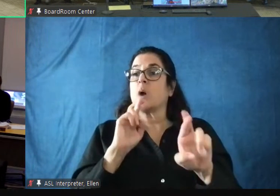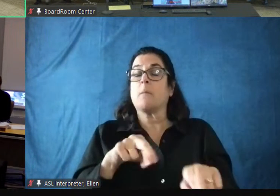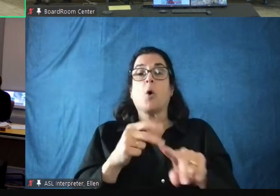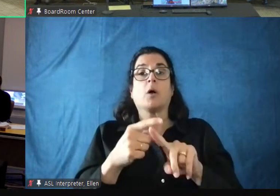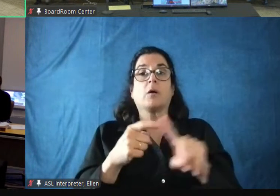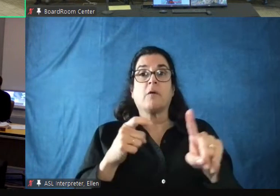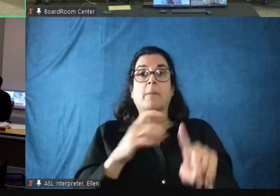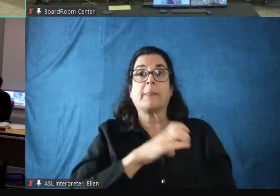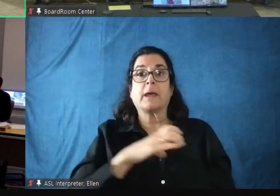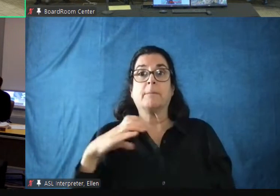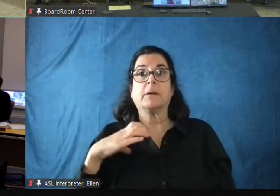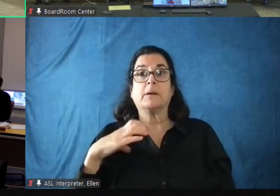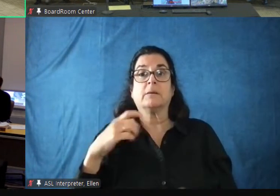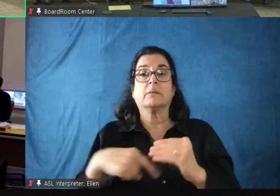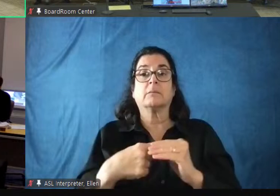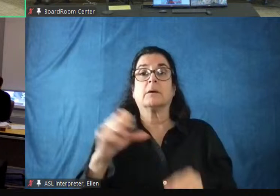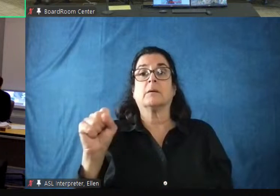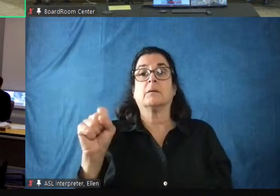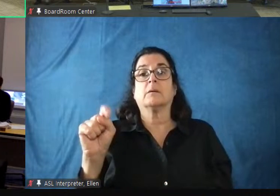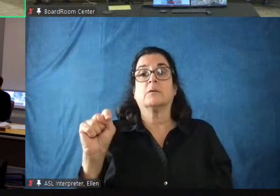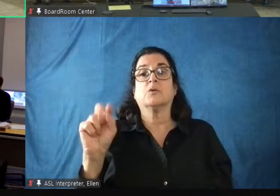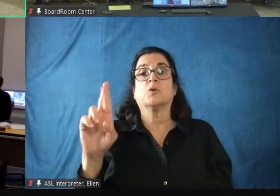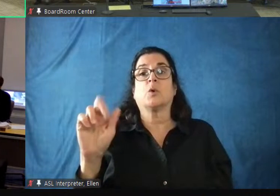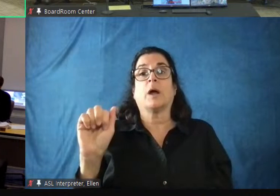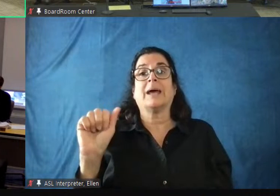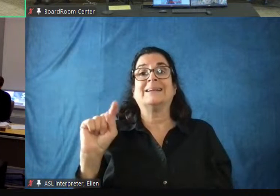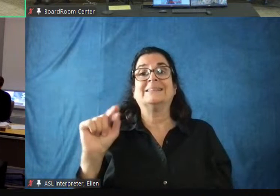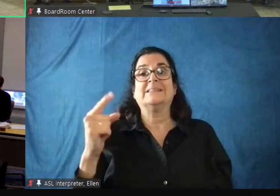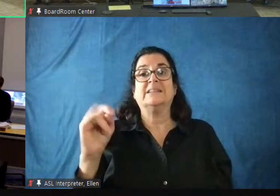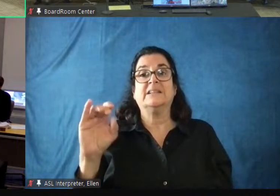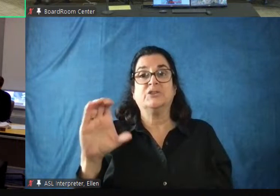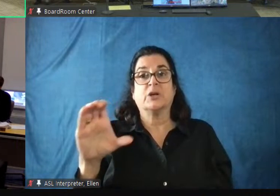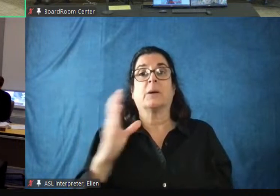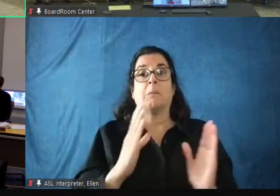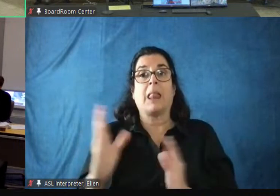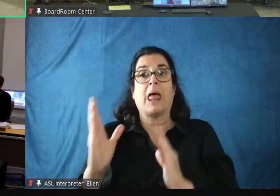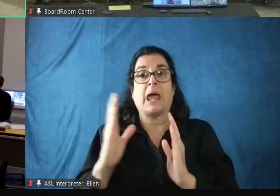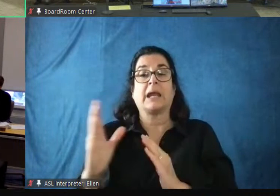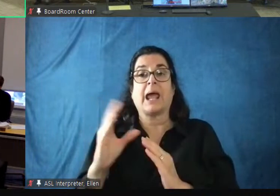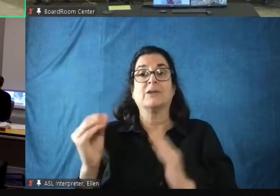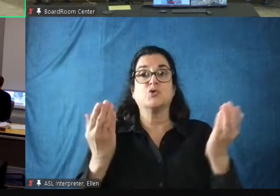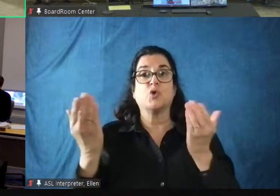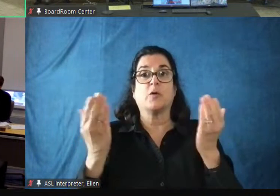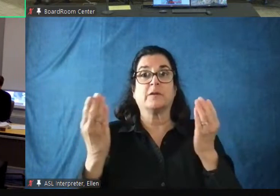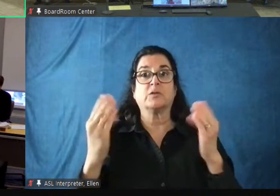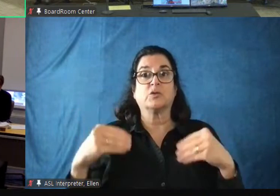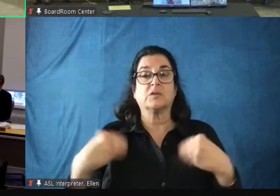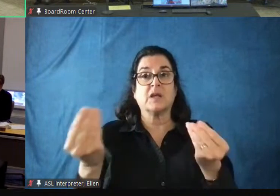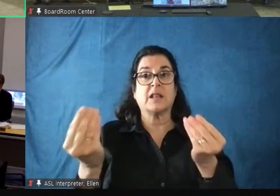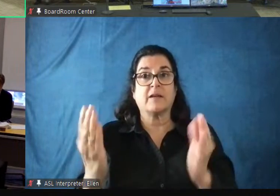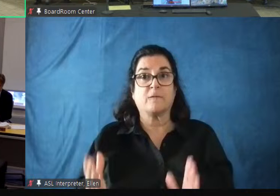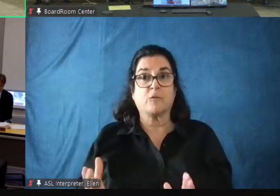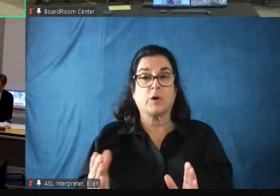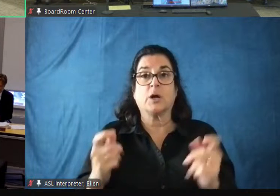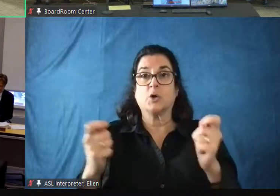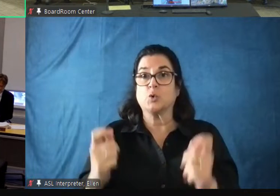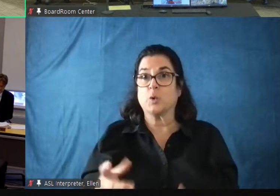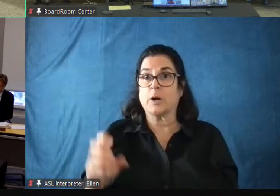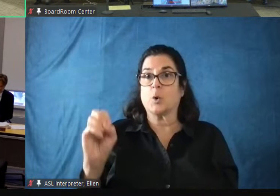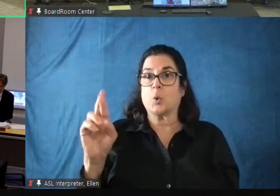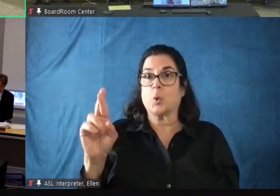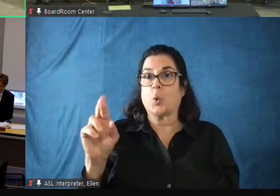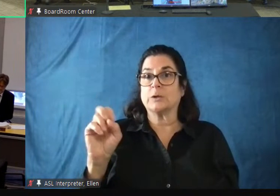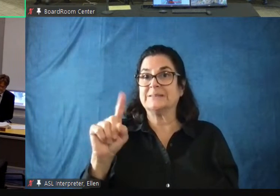on Strategic Planning and Service Delivery. Director Ortiz. Yes, we had a